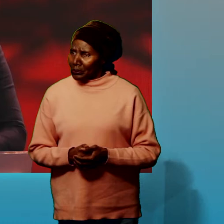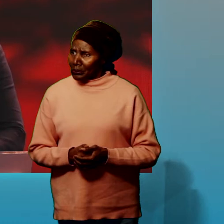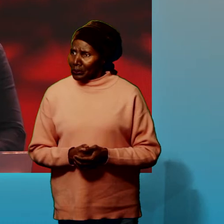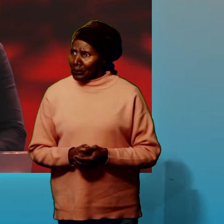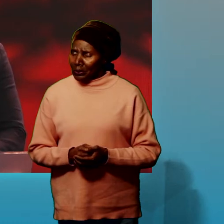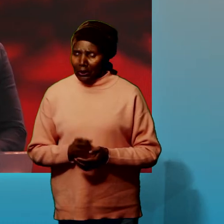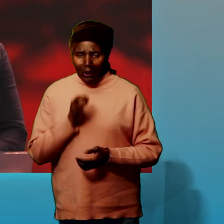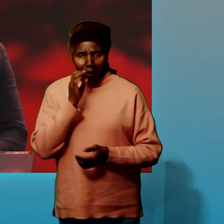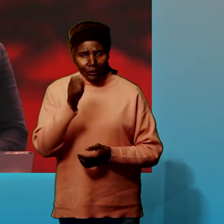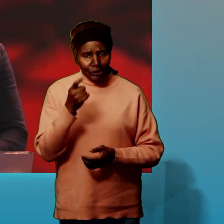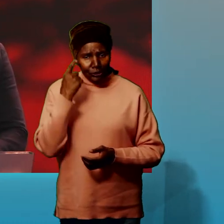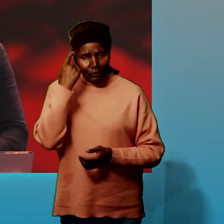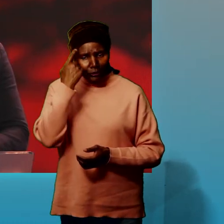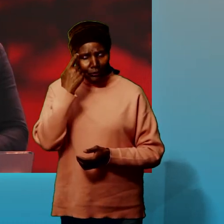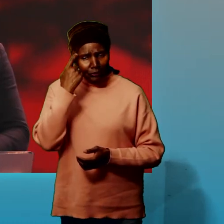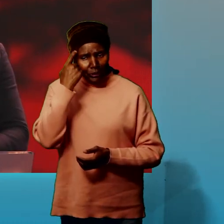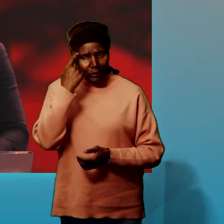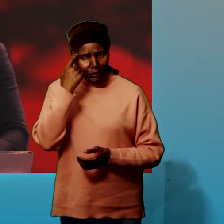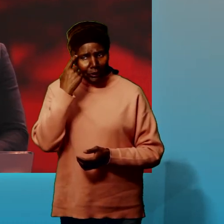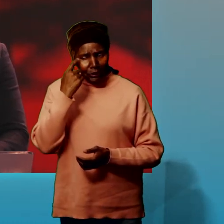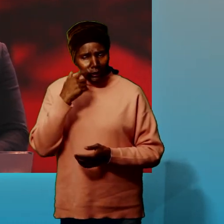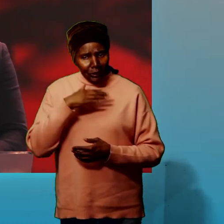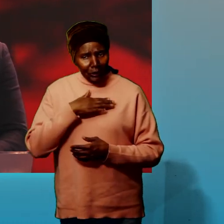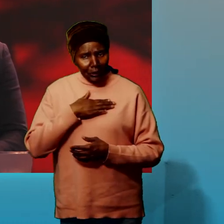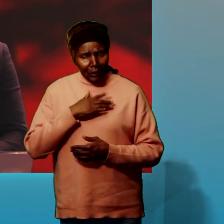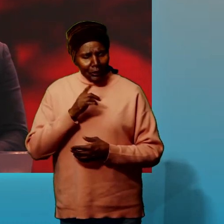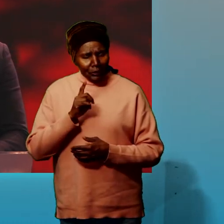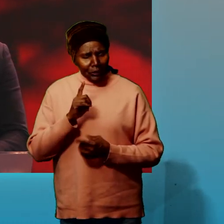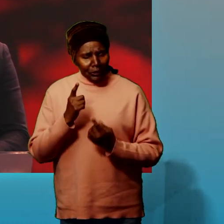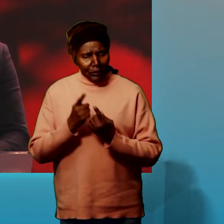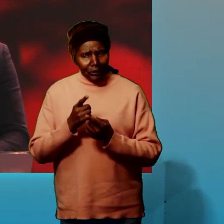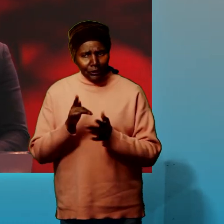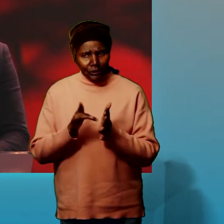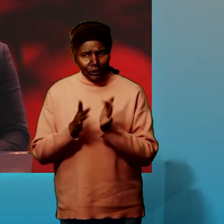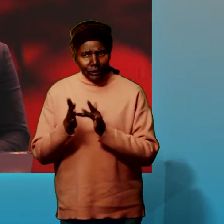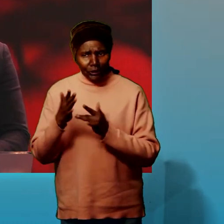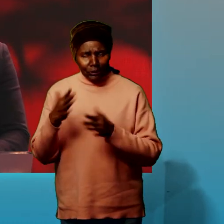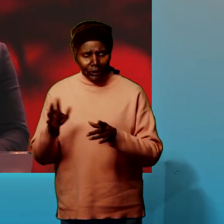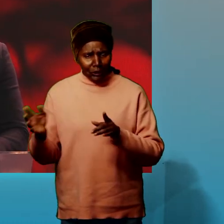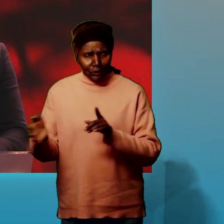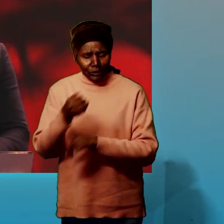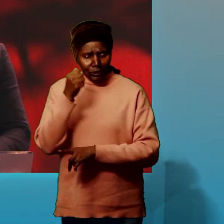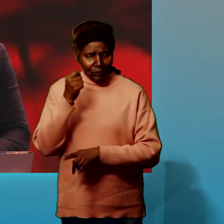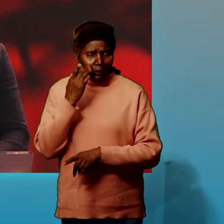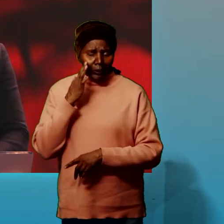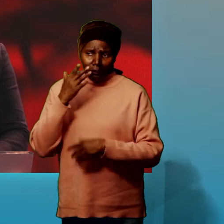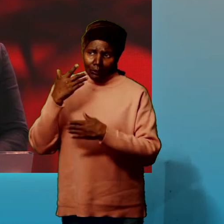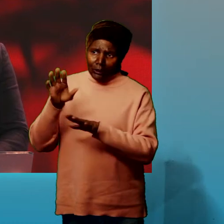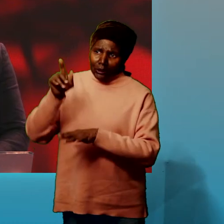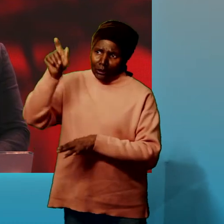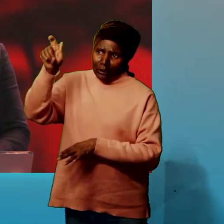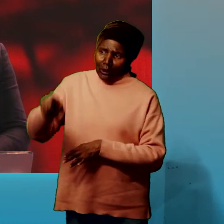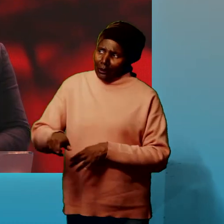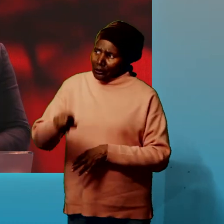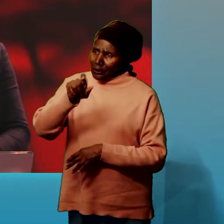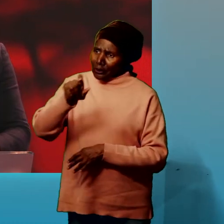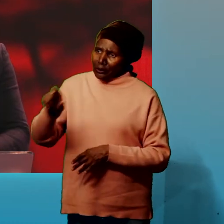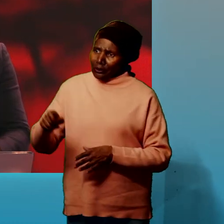in our hearts all that Jesus did accomplish when he went to Calvary.